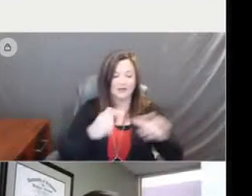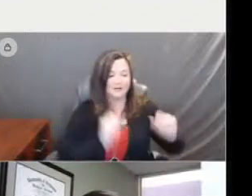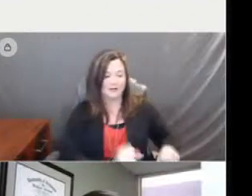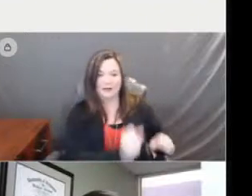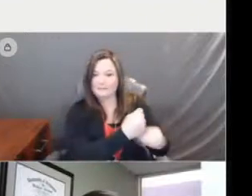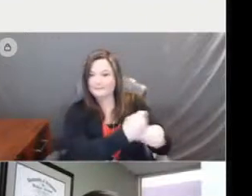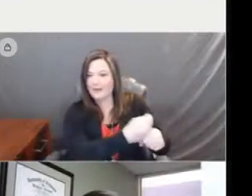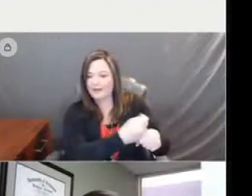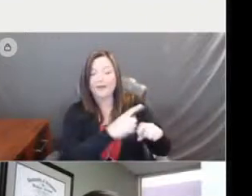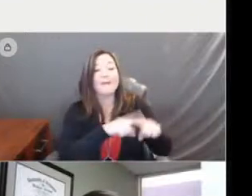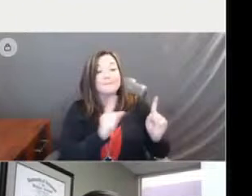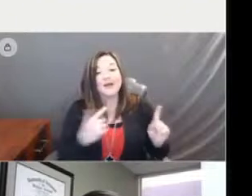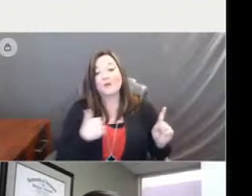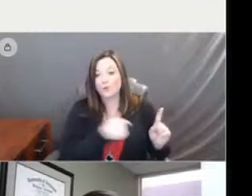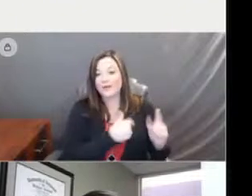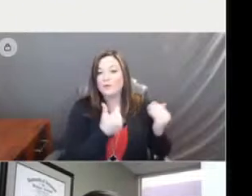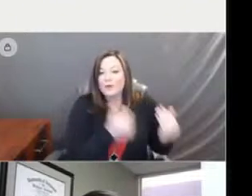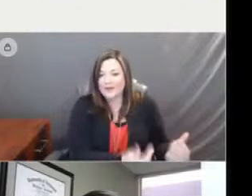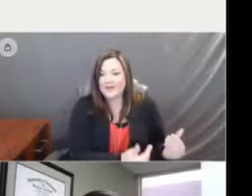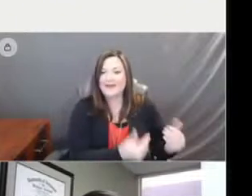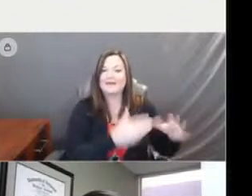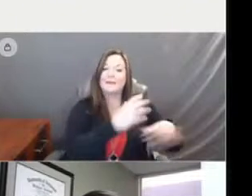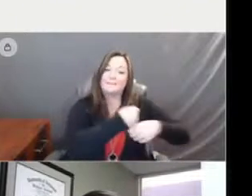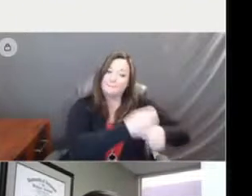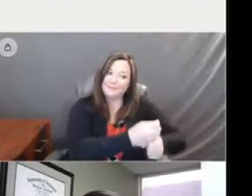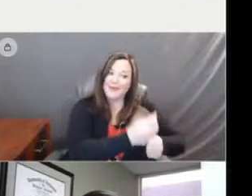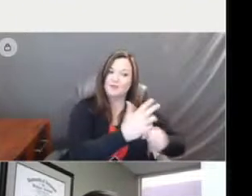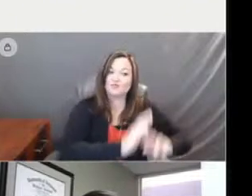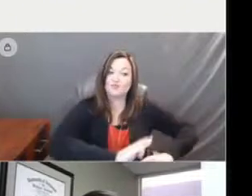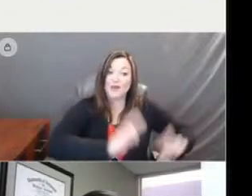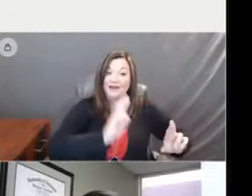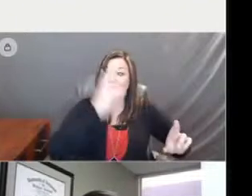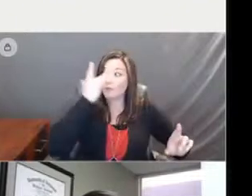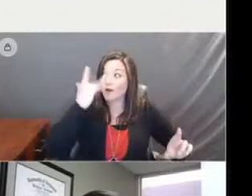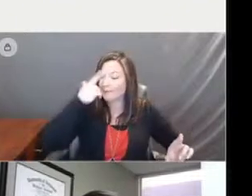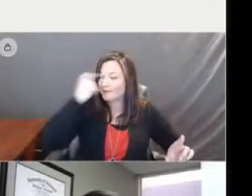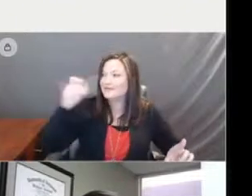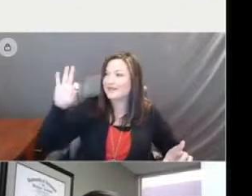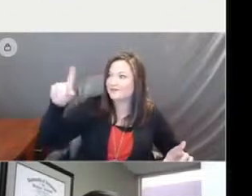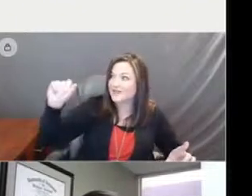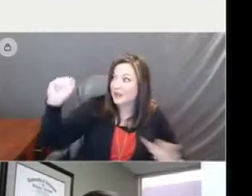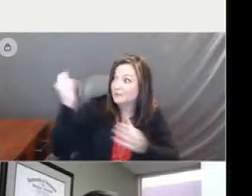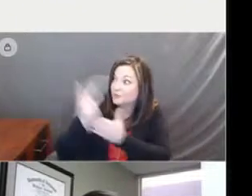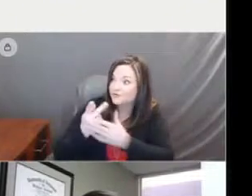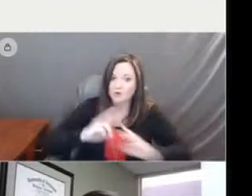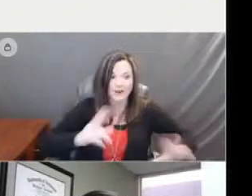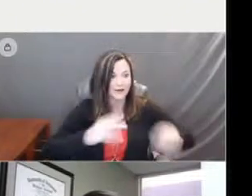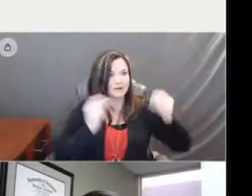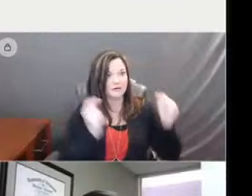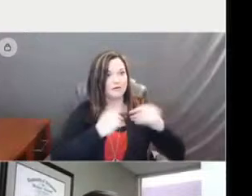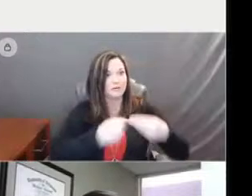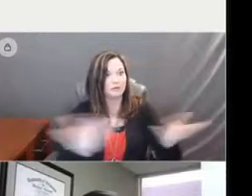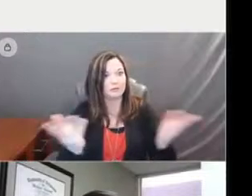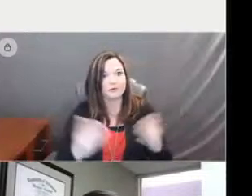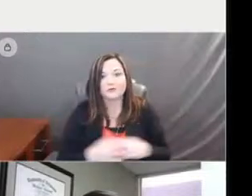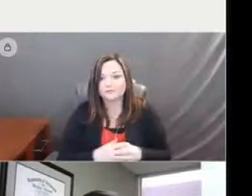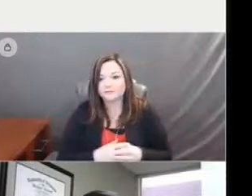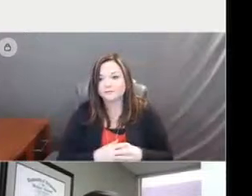be immediately available once it was authorized by the FDA. So go